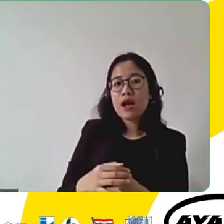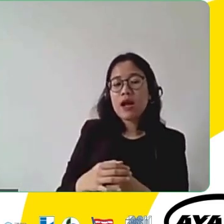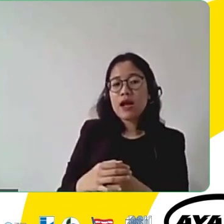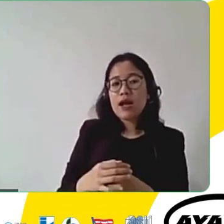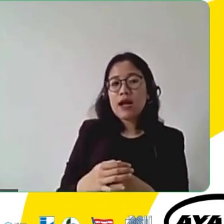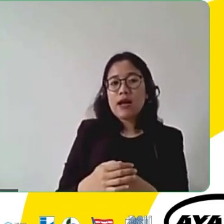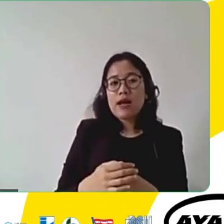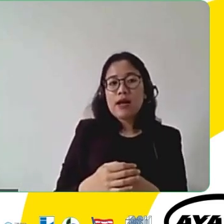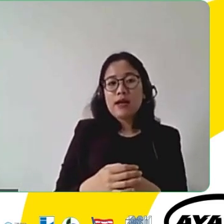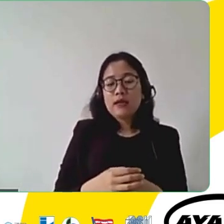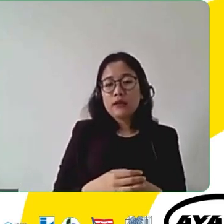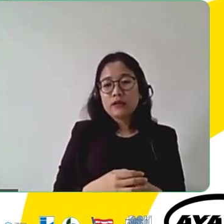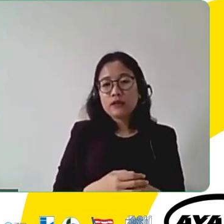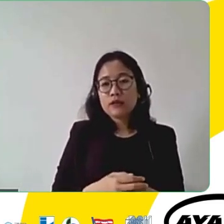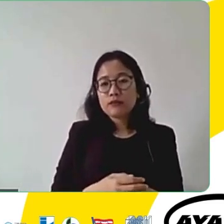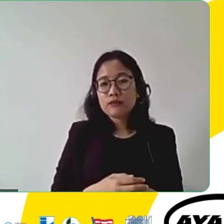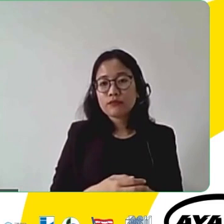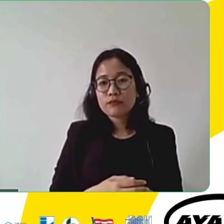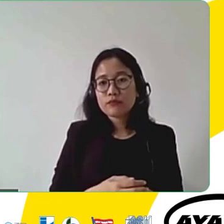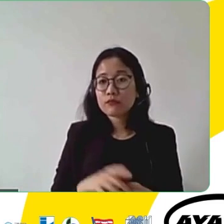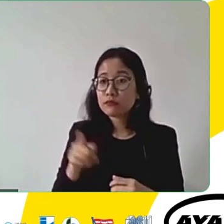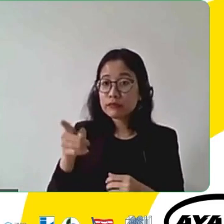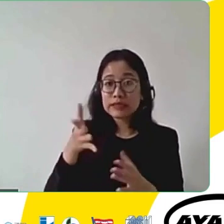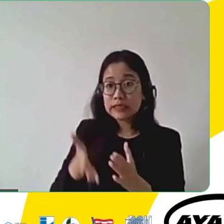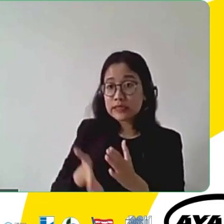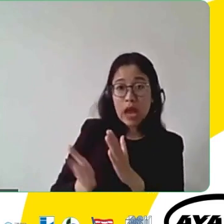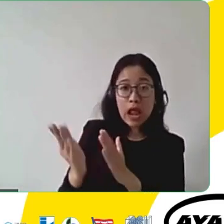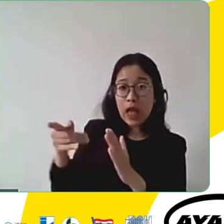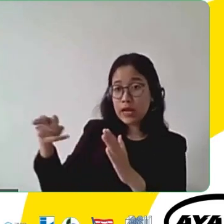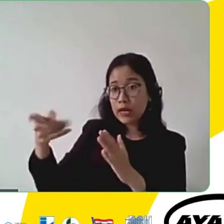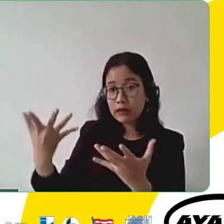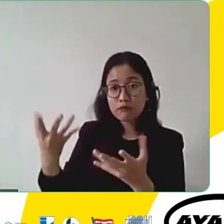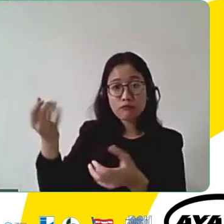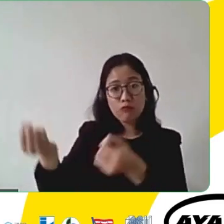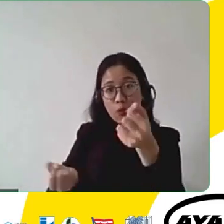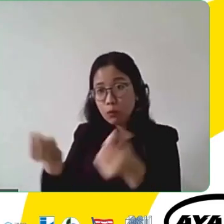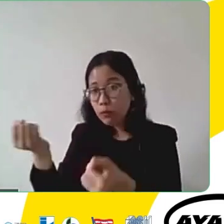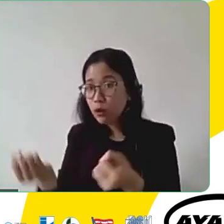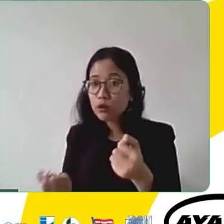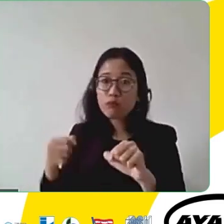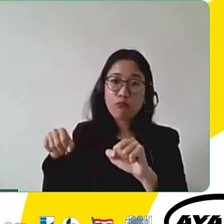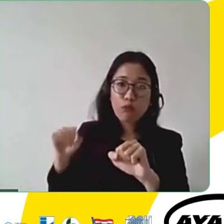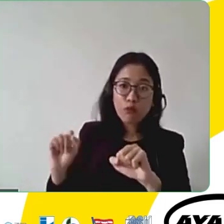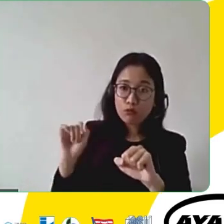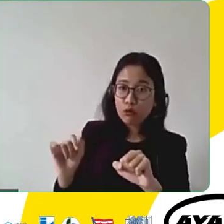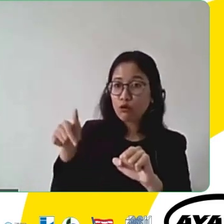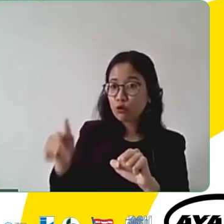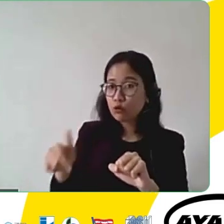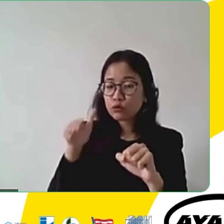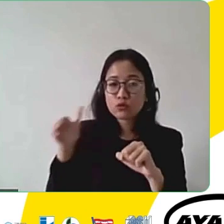during on the road, they inhaled very high, about 9